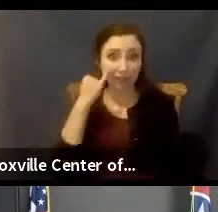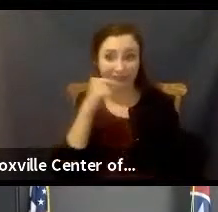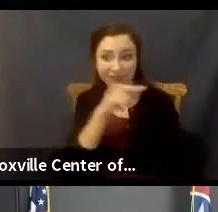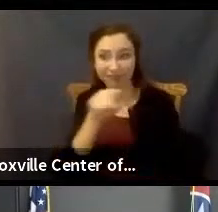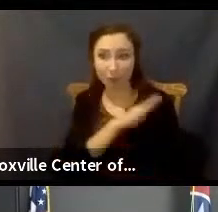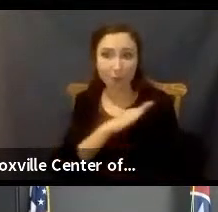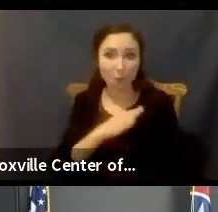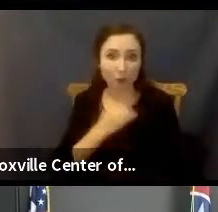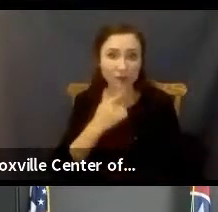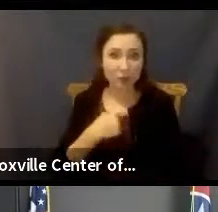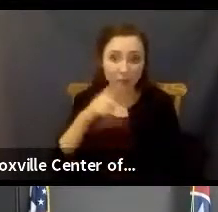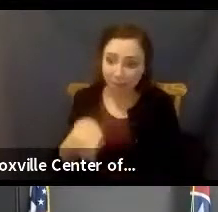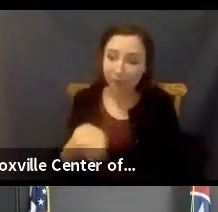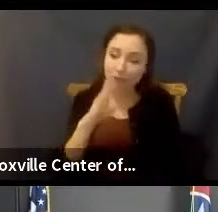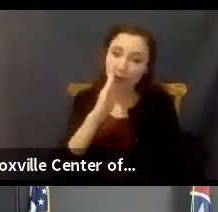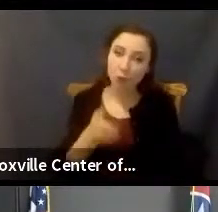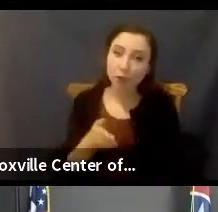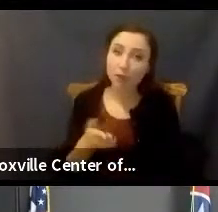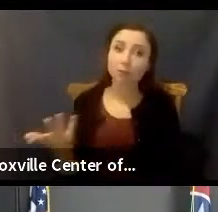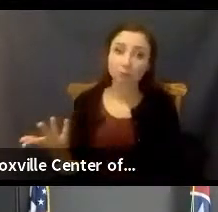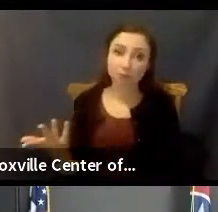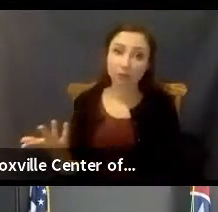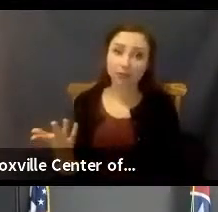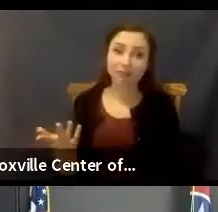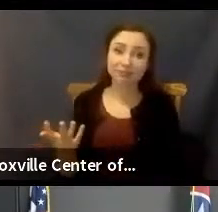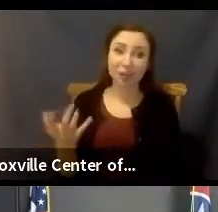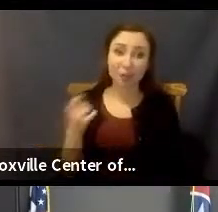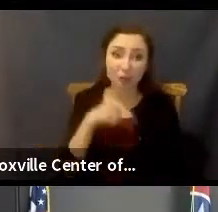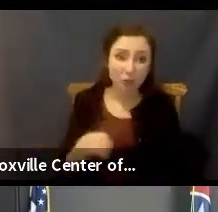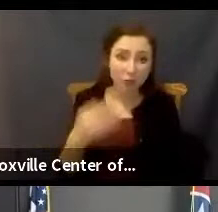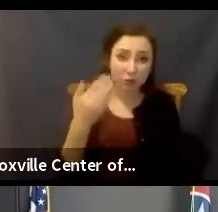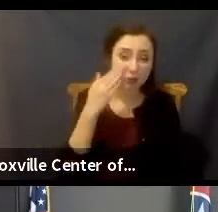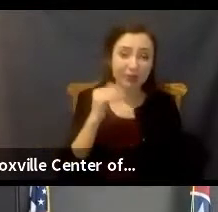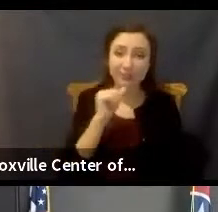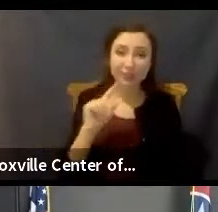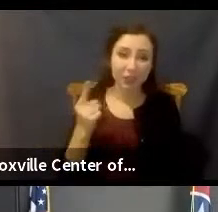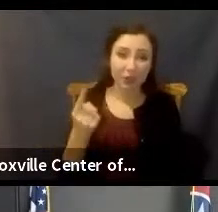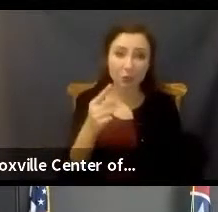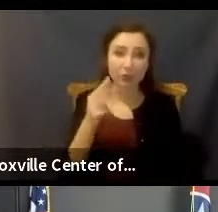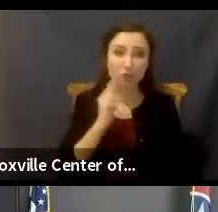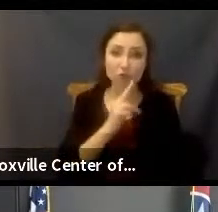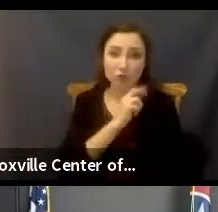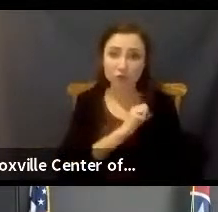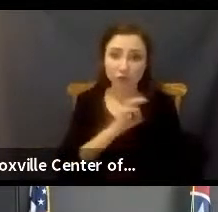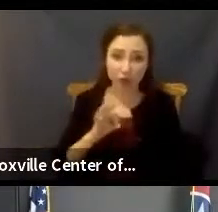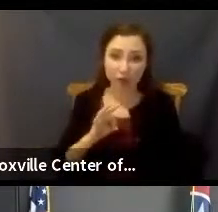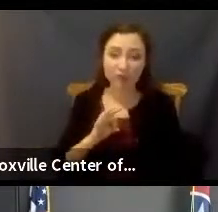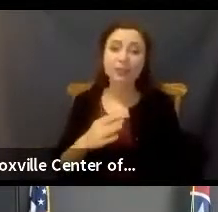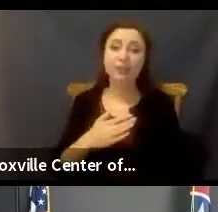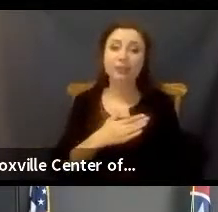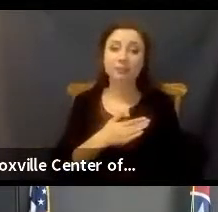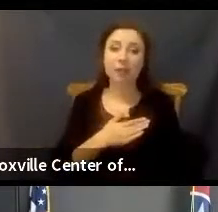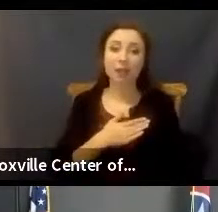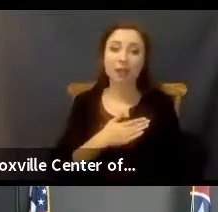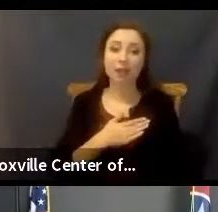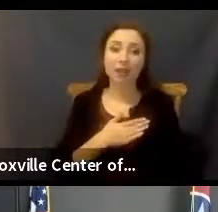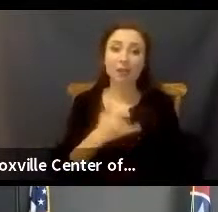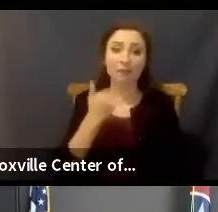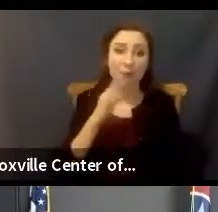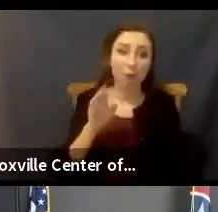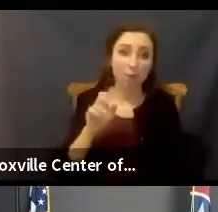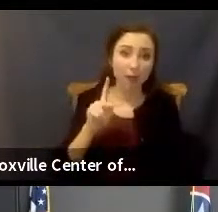to, I will do that. But just so you know, and it's not just my restaurant staff that are getting yelled at, it's my phone bank, it's